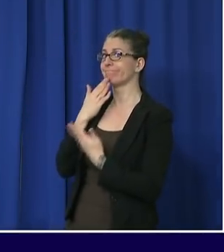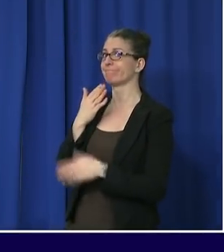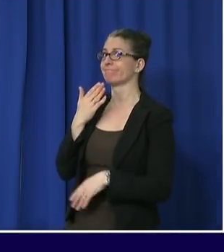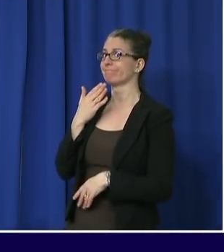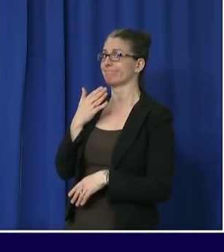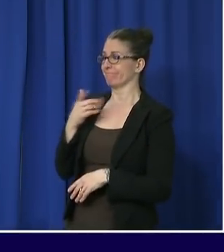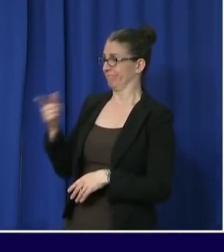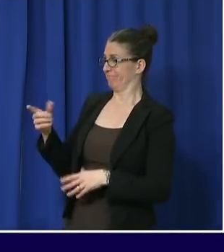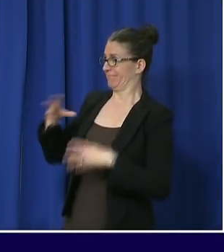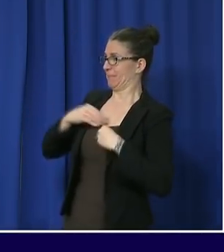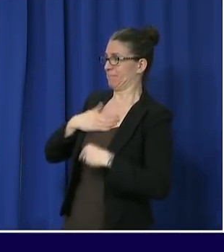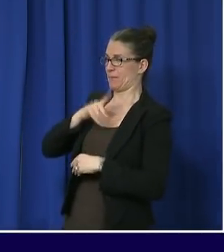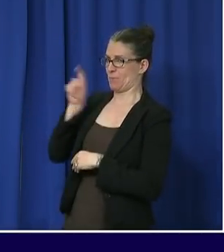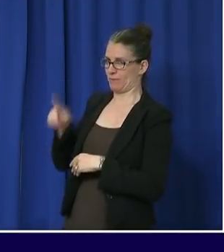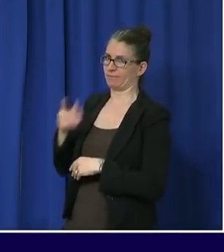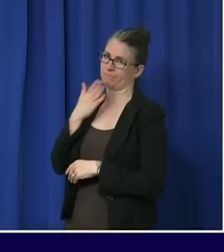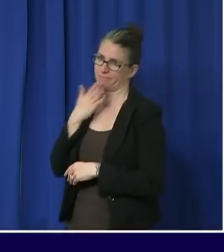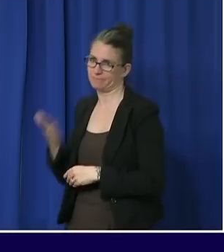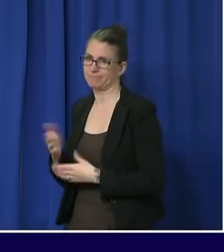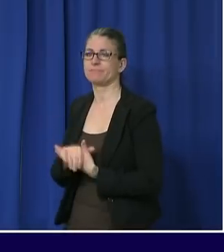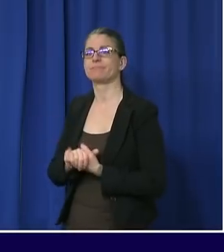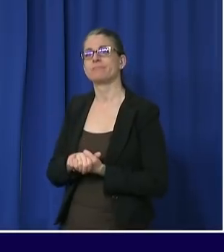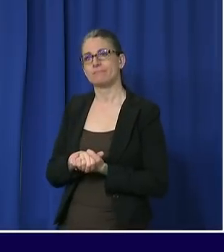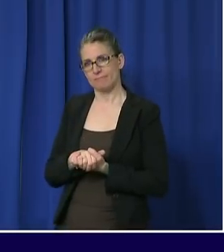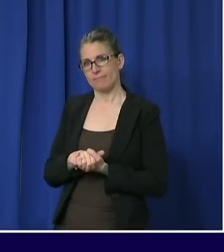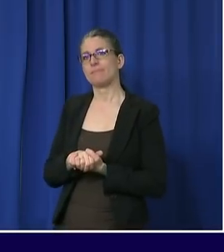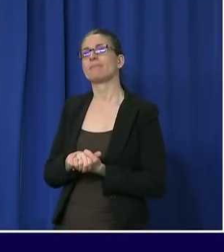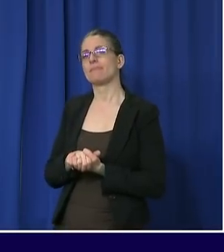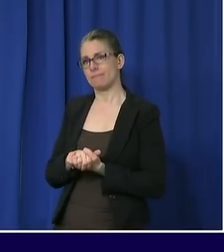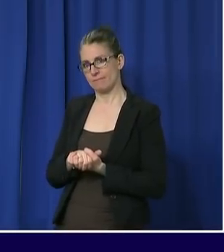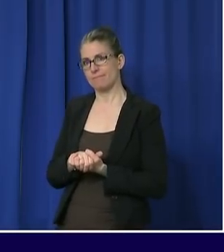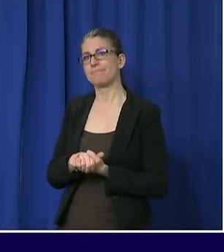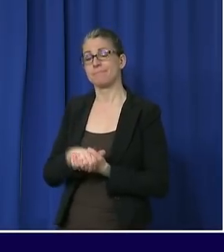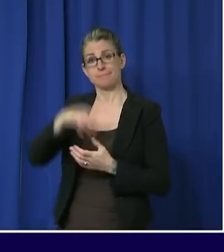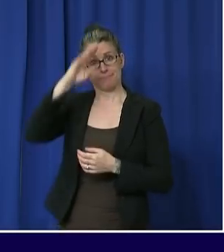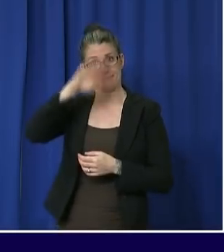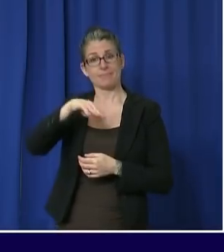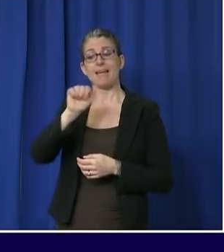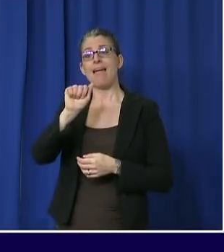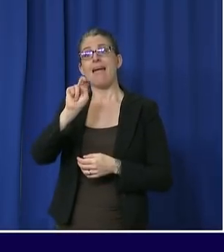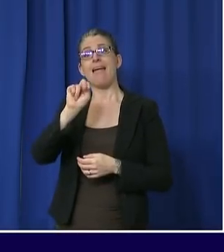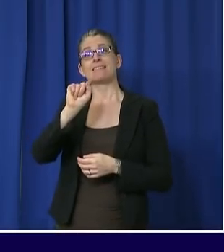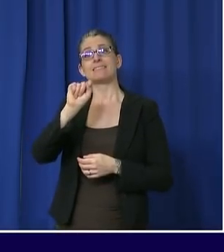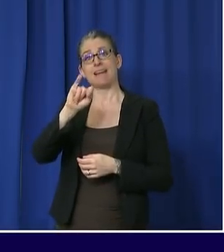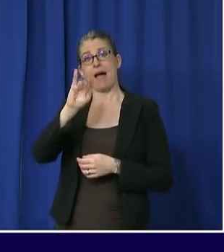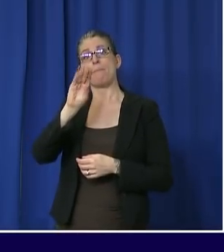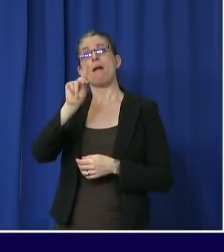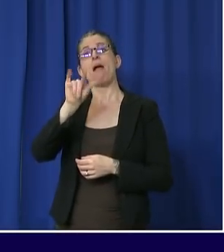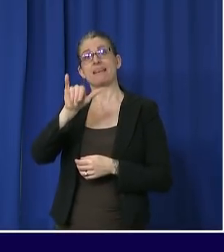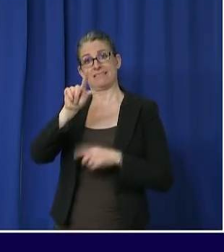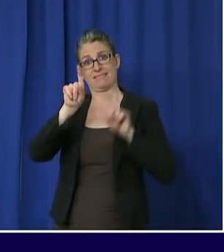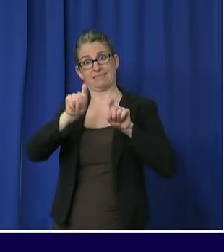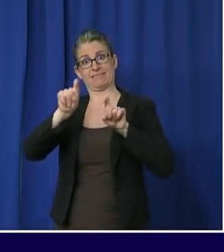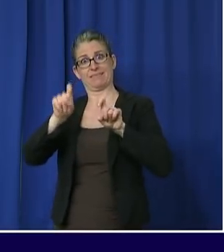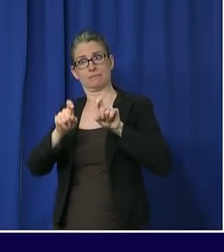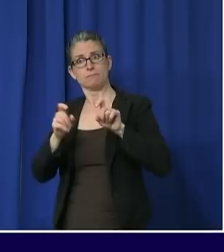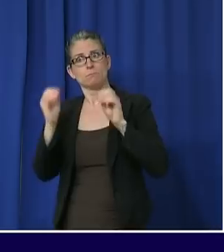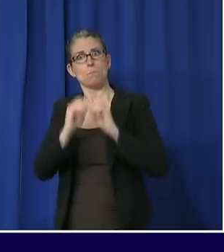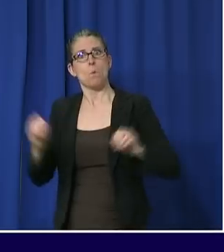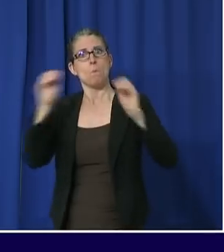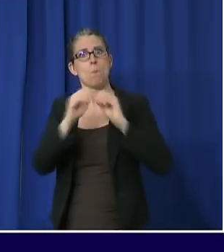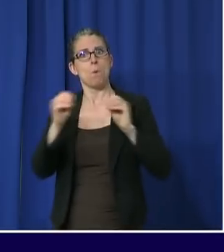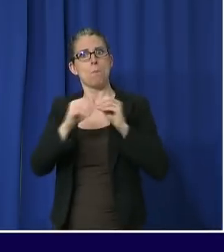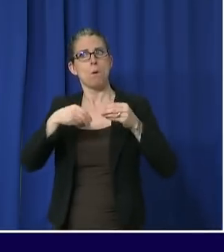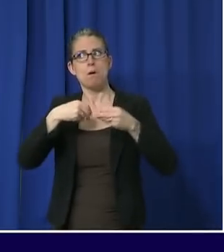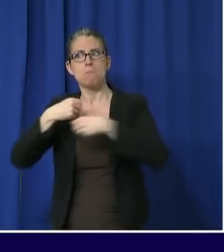some governments and businesses, not just in this country, but in other countries, have been talking about so-called immunity passes for people who have already